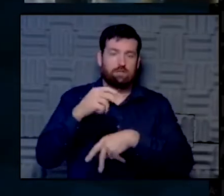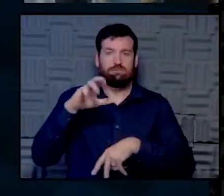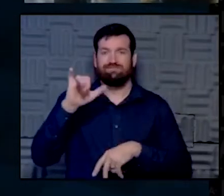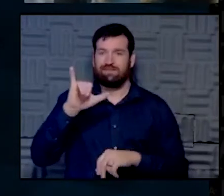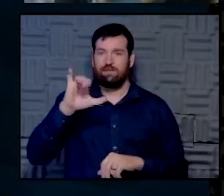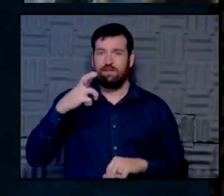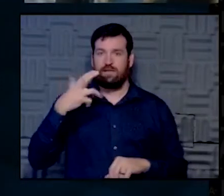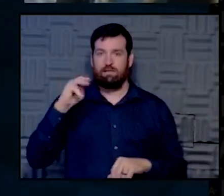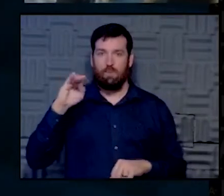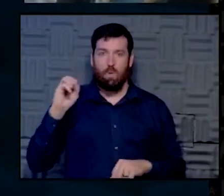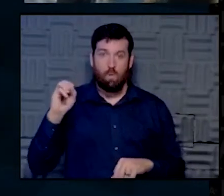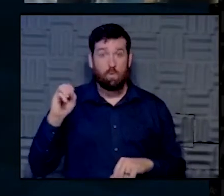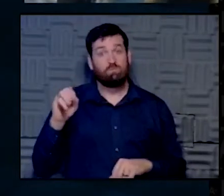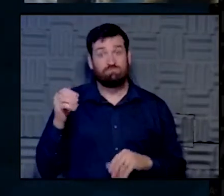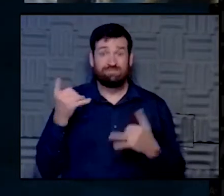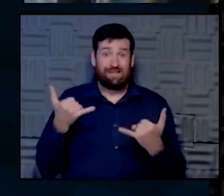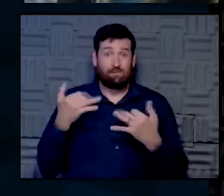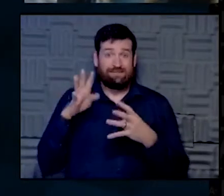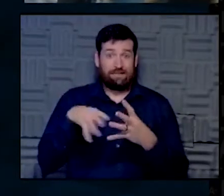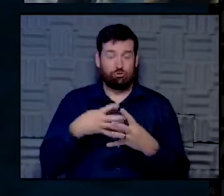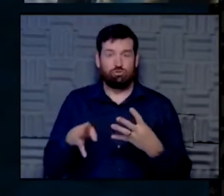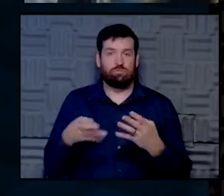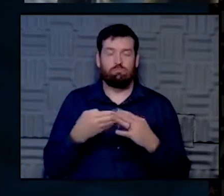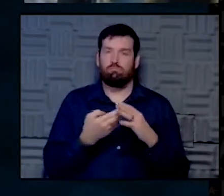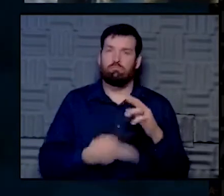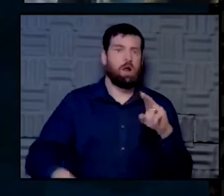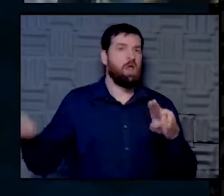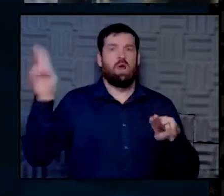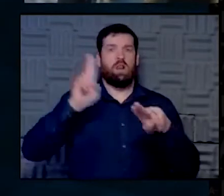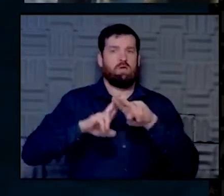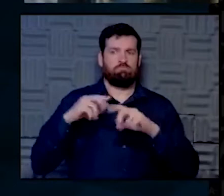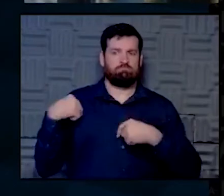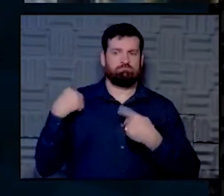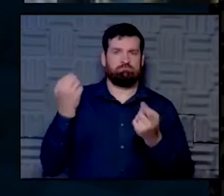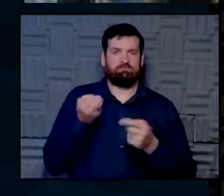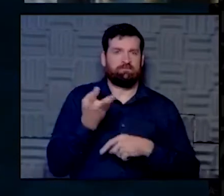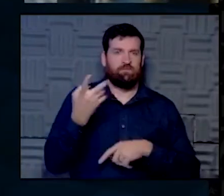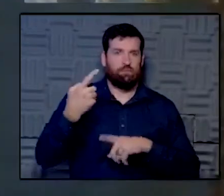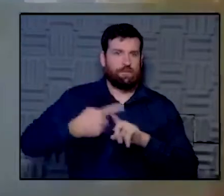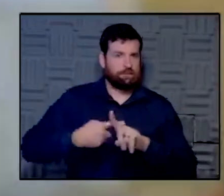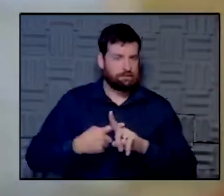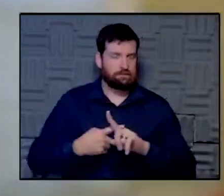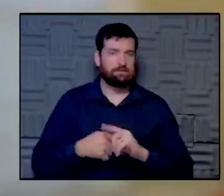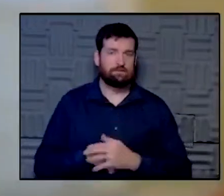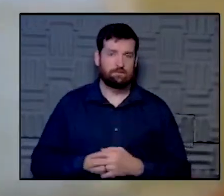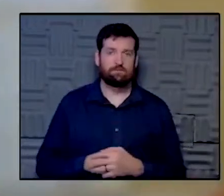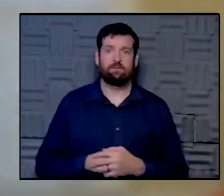being rescheduled, and we've seen a huge uptick in just the past couple months. So